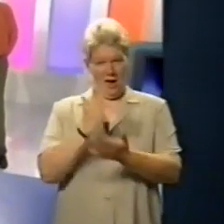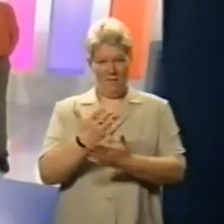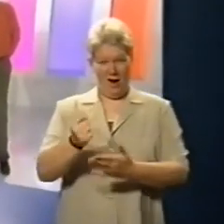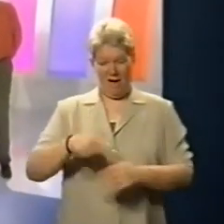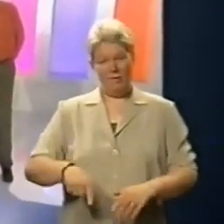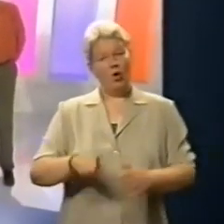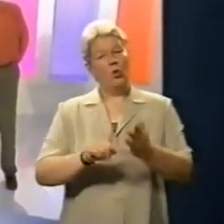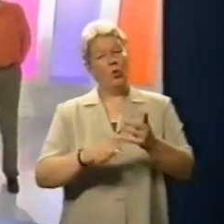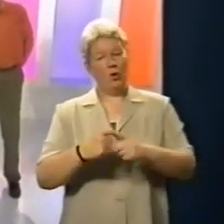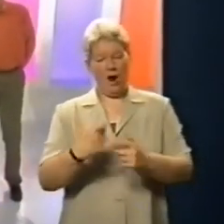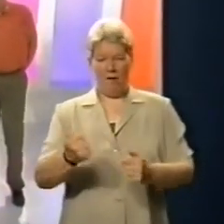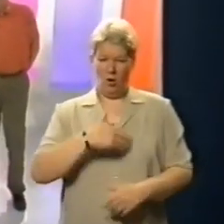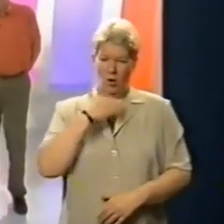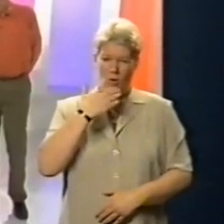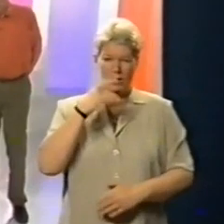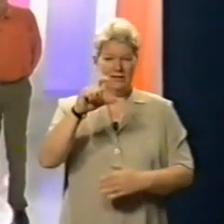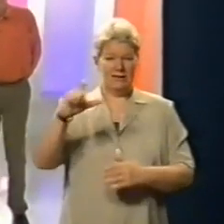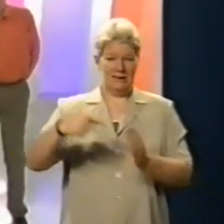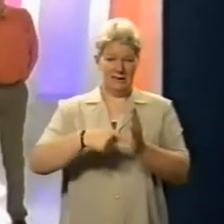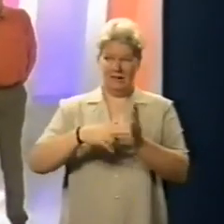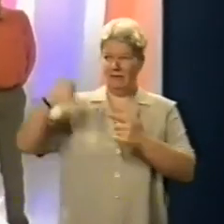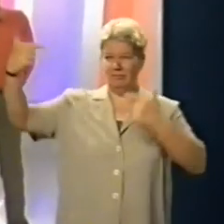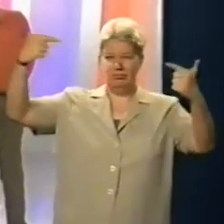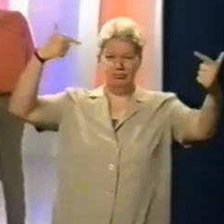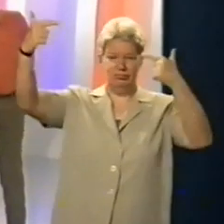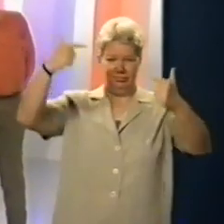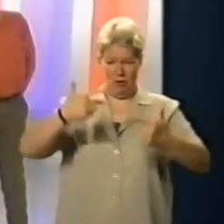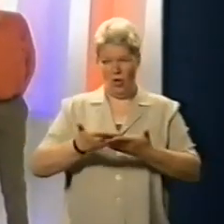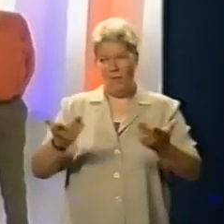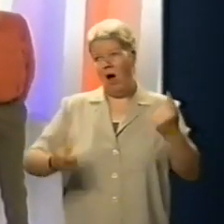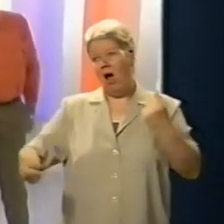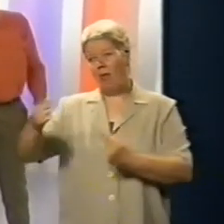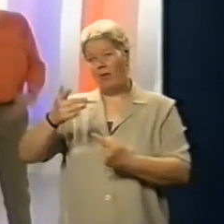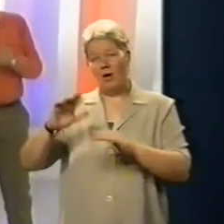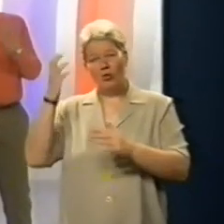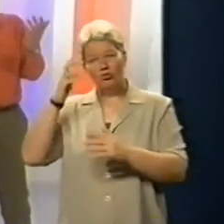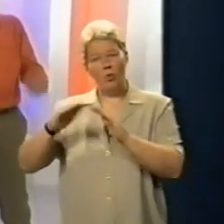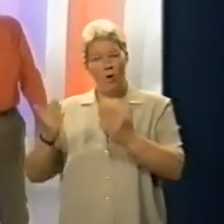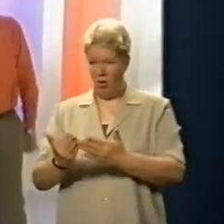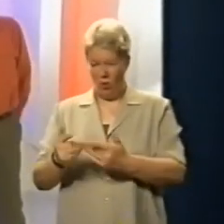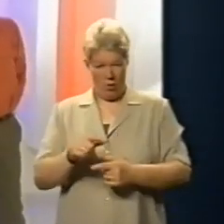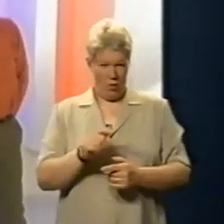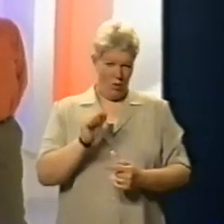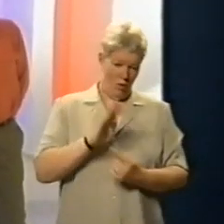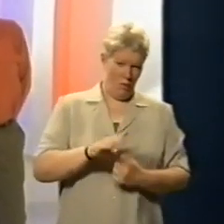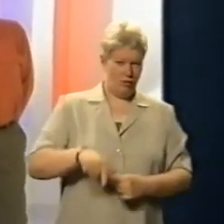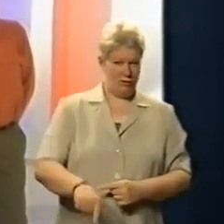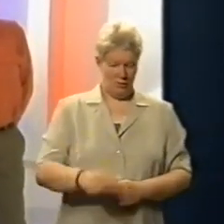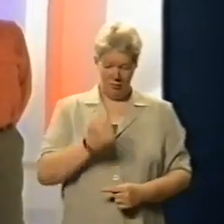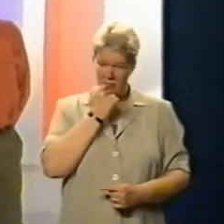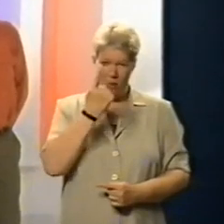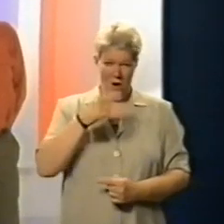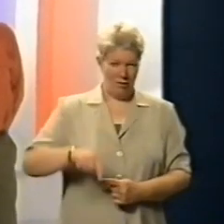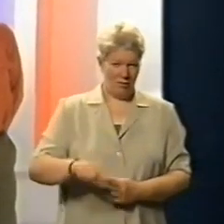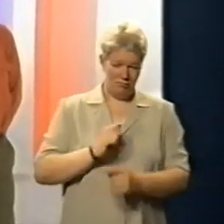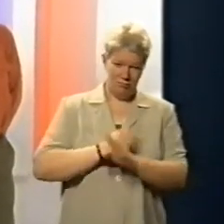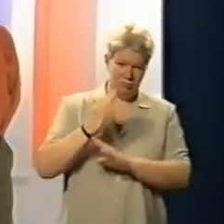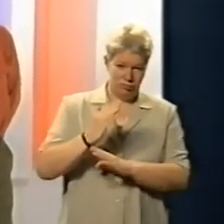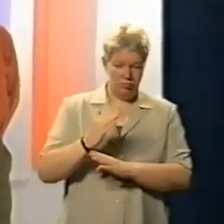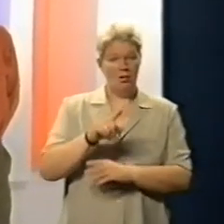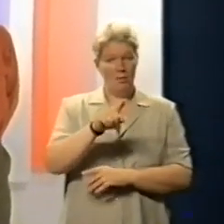has more closed-circuit cameras pointed at us than any other country in the world. But although lots of crimes are captured on camera, criminals